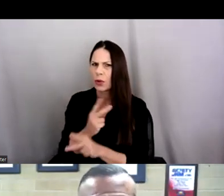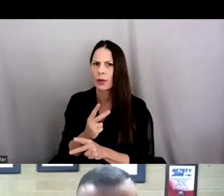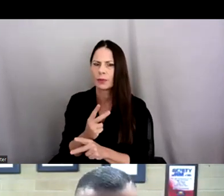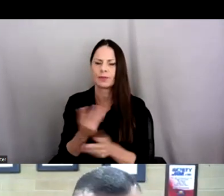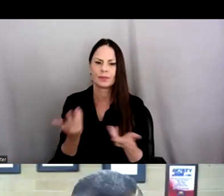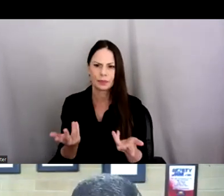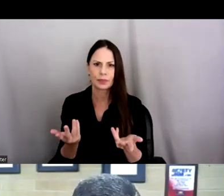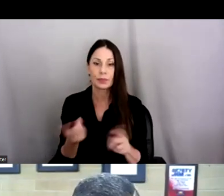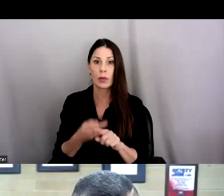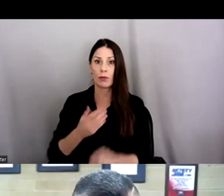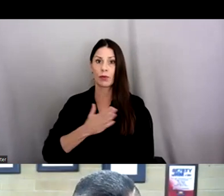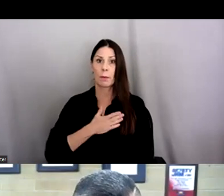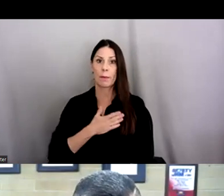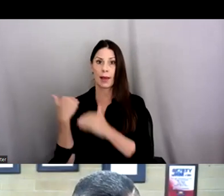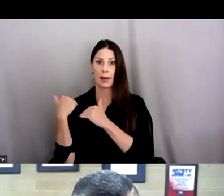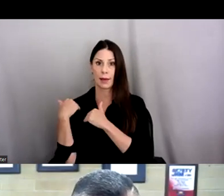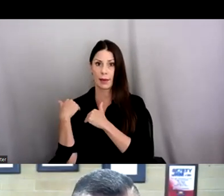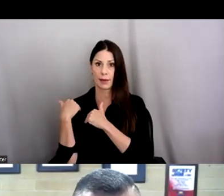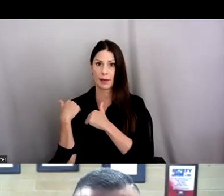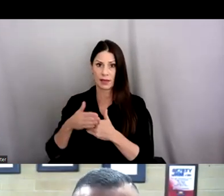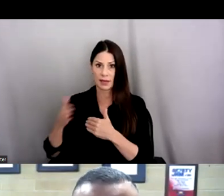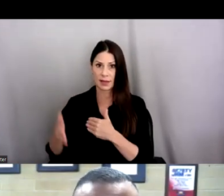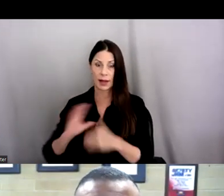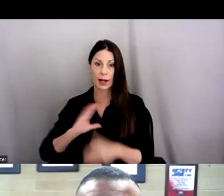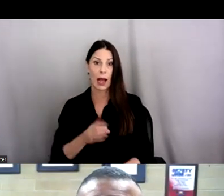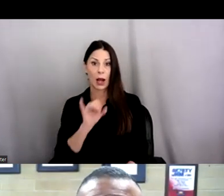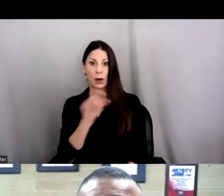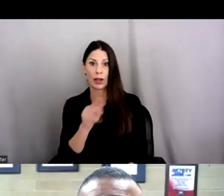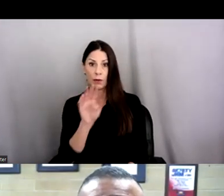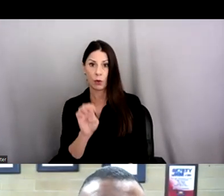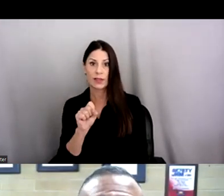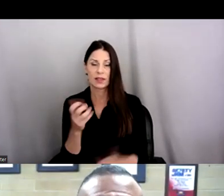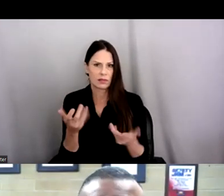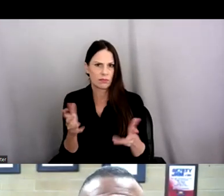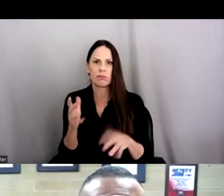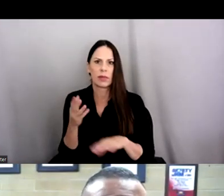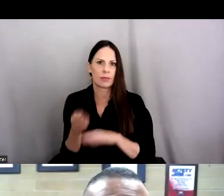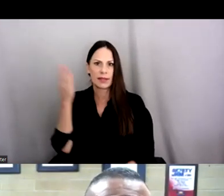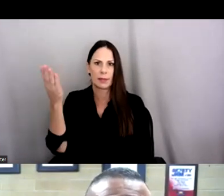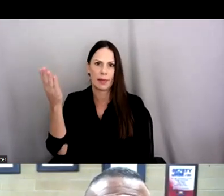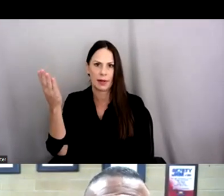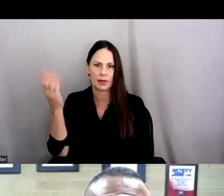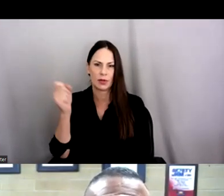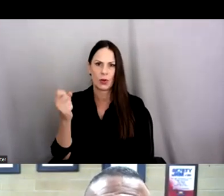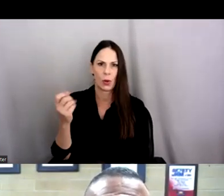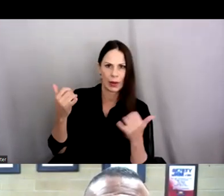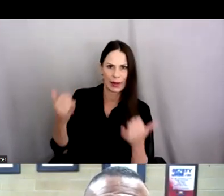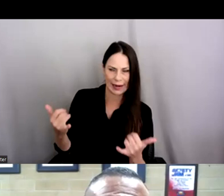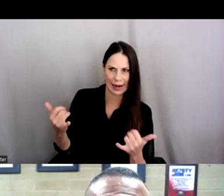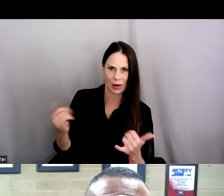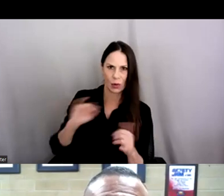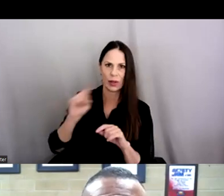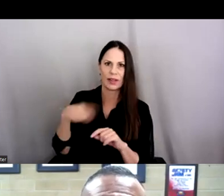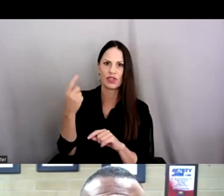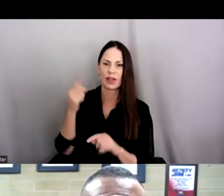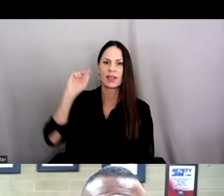my side, our invoices have been submitted. And so now it's just the government processing and printing